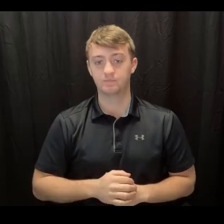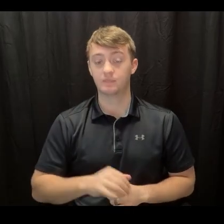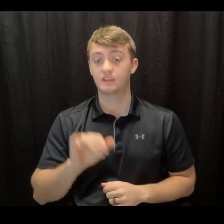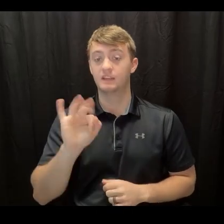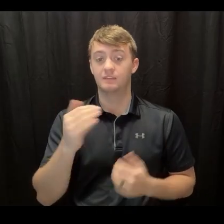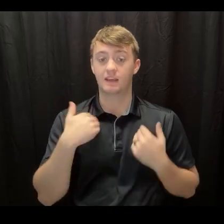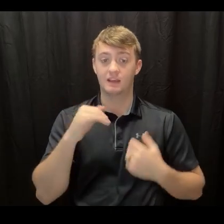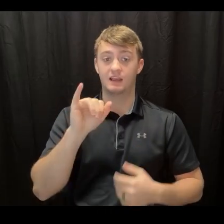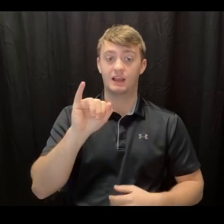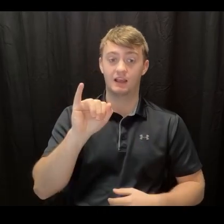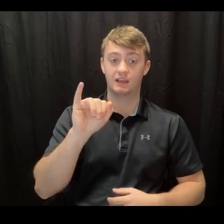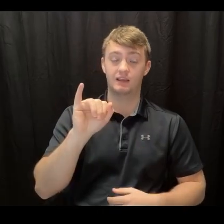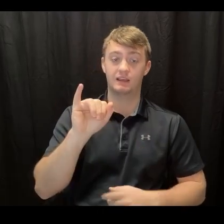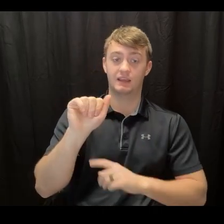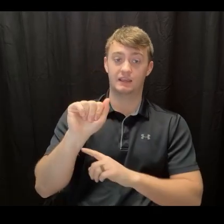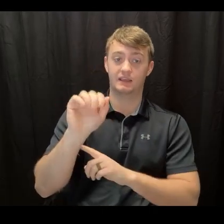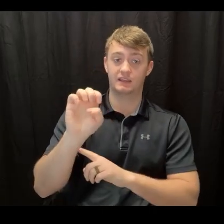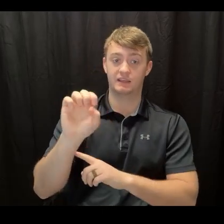If you have an